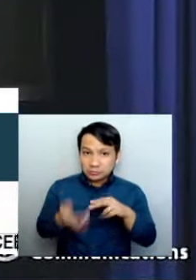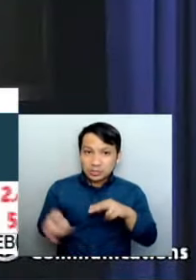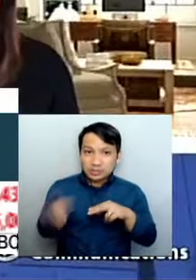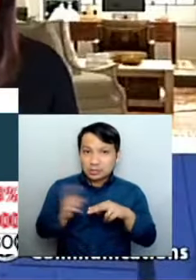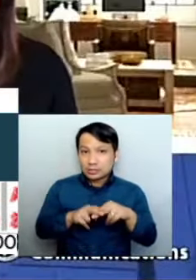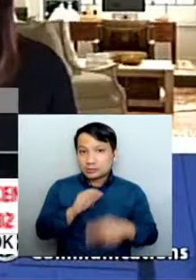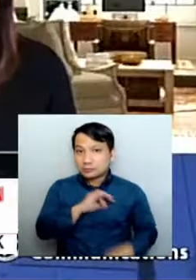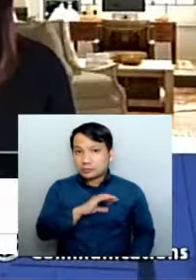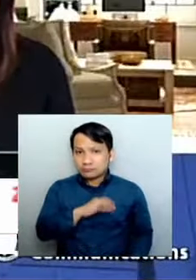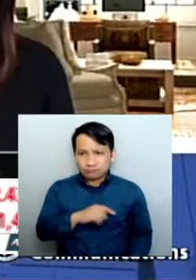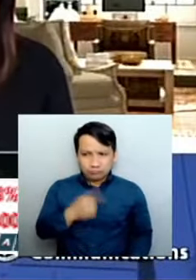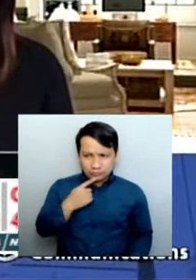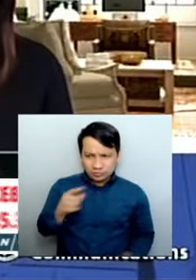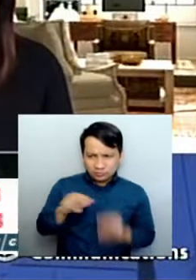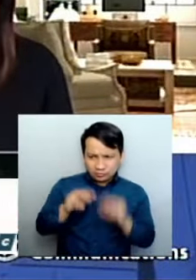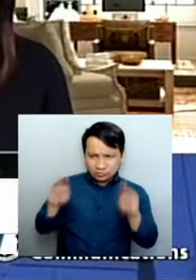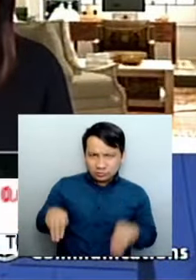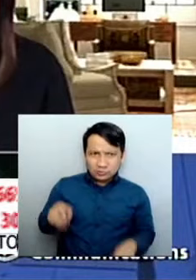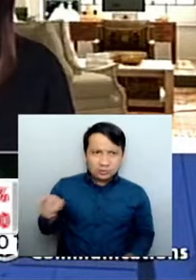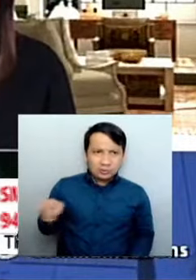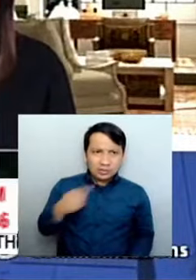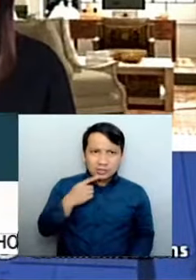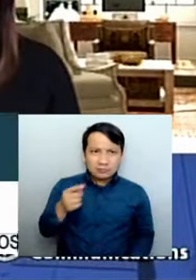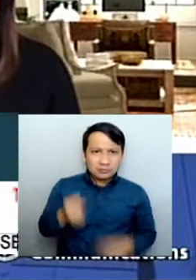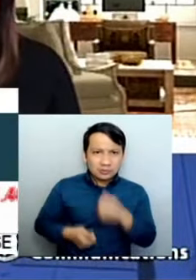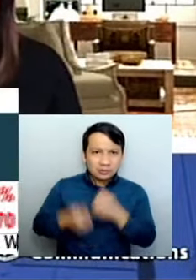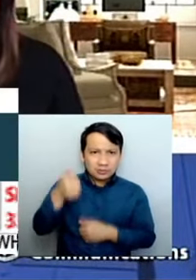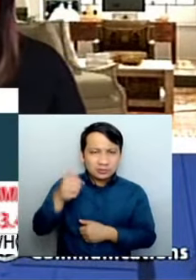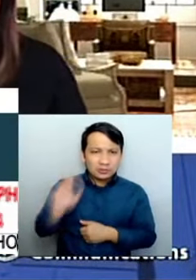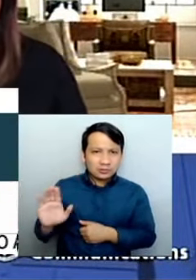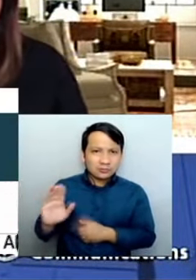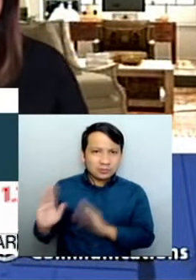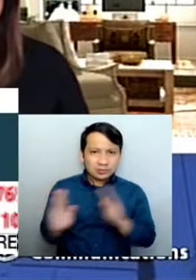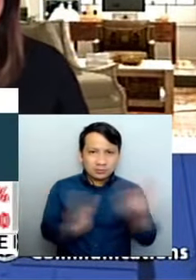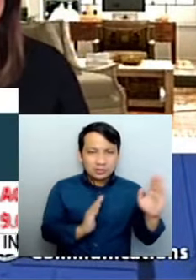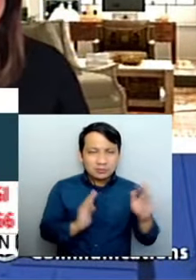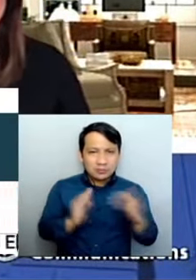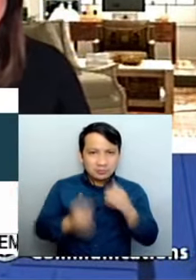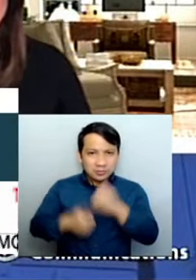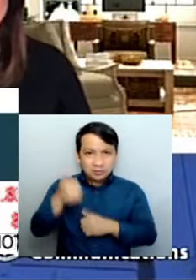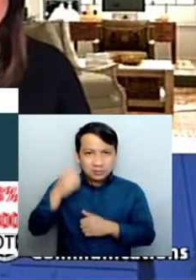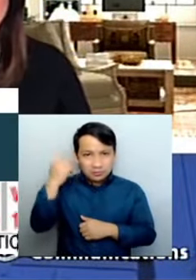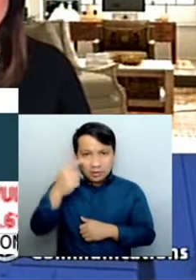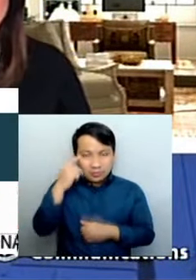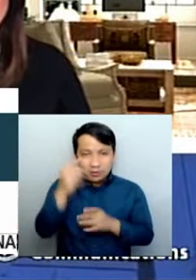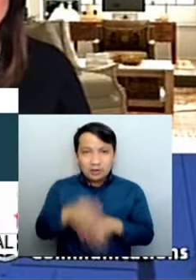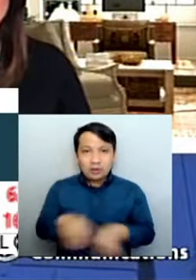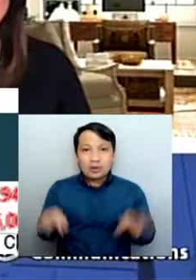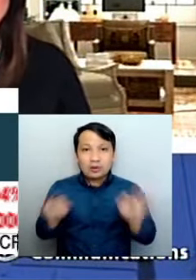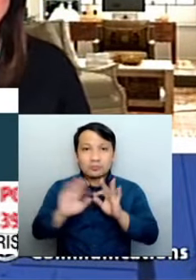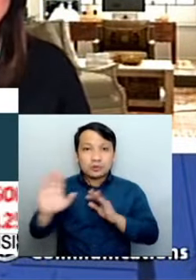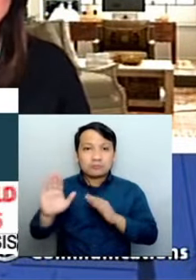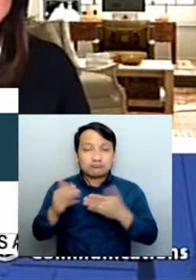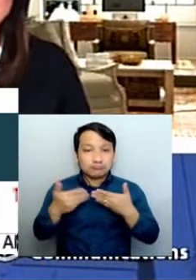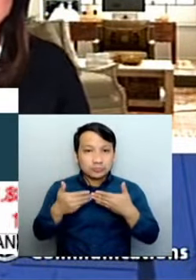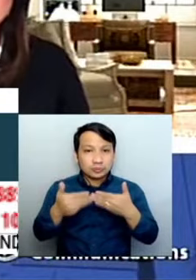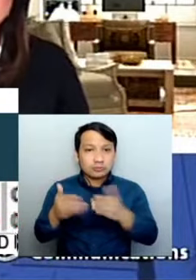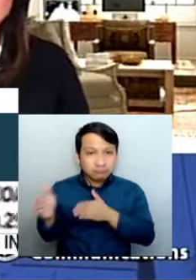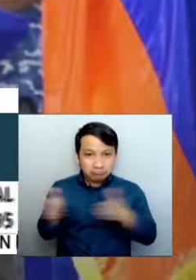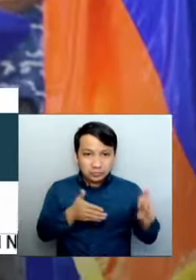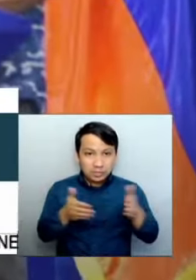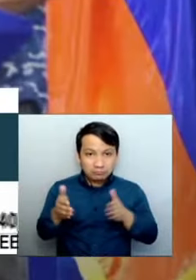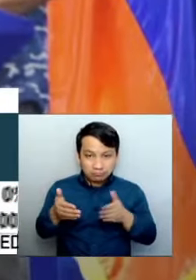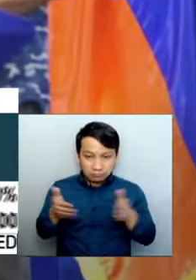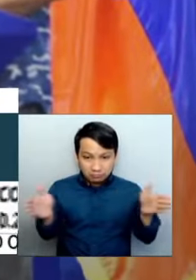says... Well, siguro po hindi mapapasama ang kanyang mga planong politikal. Importante po is the roadmap for his last year in